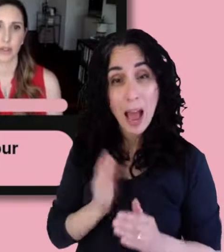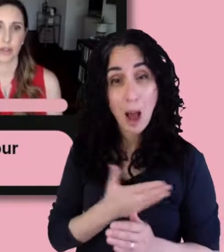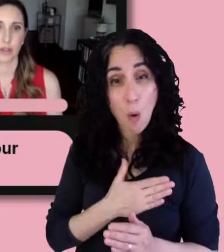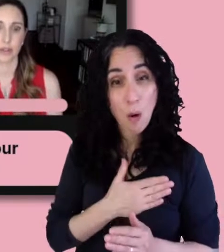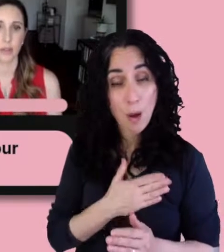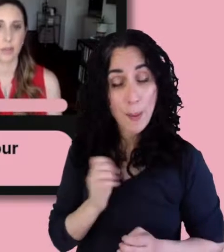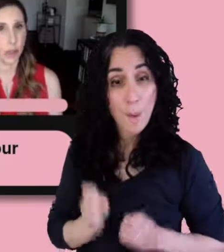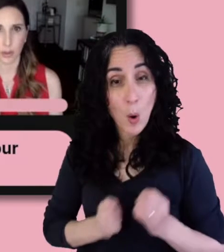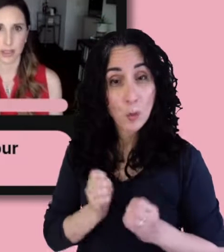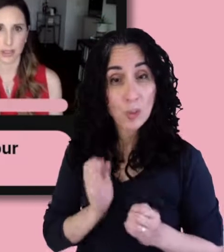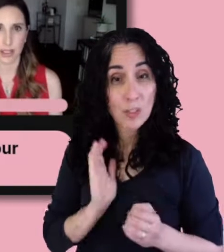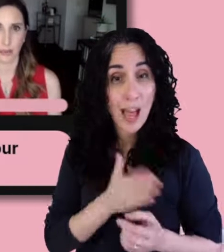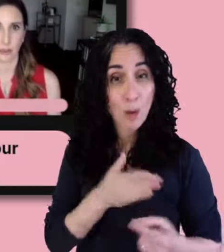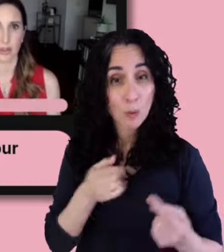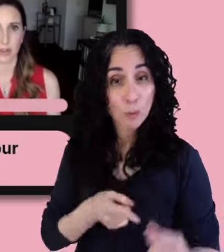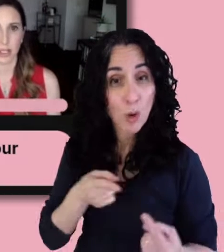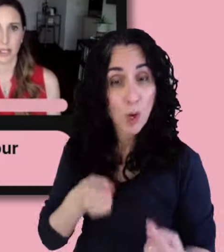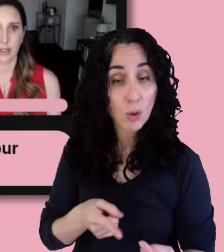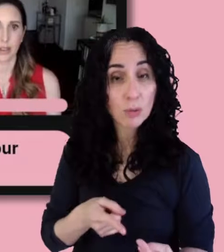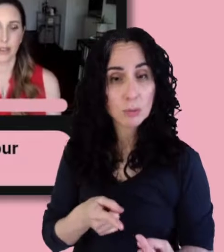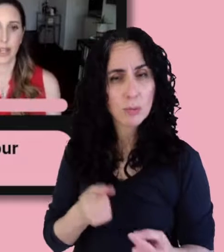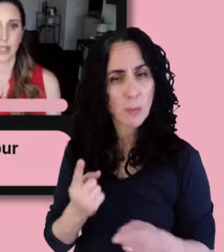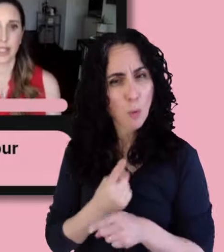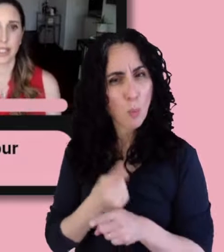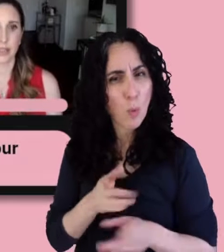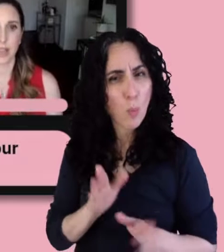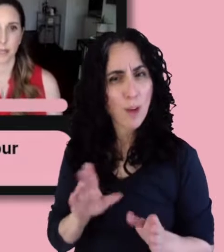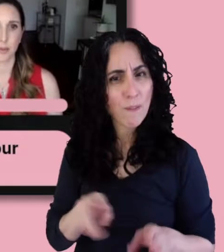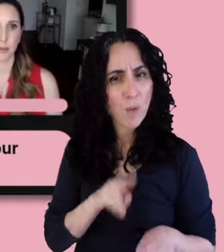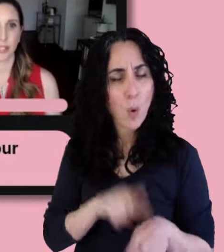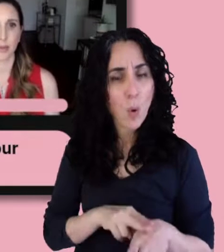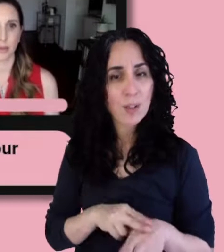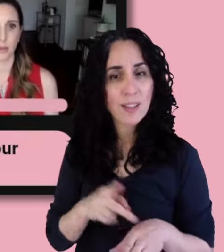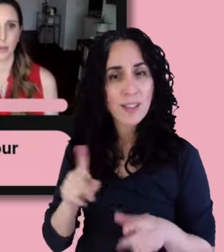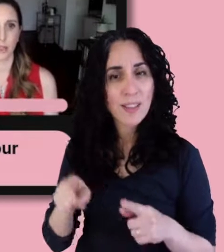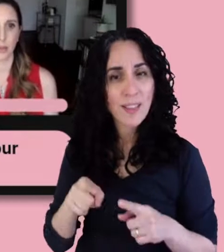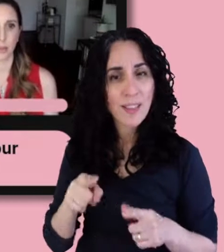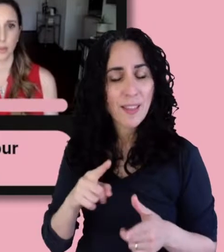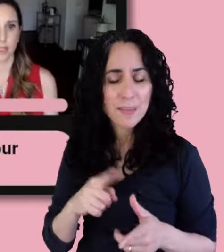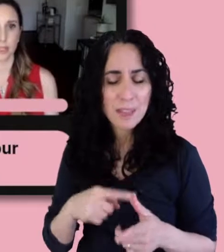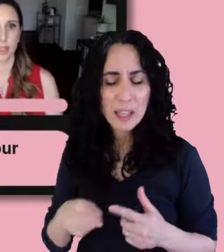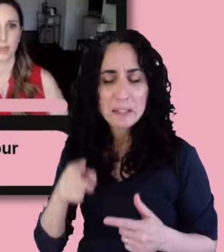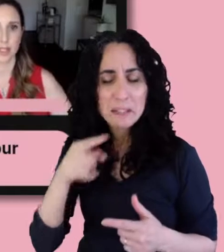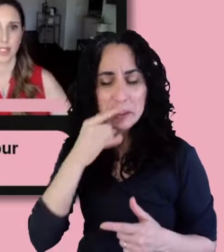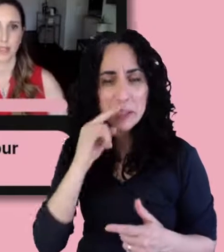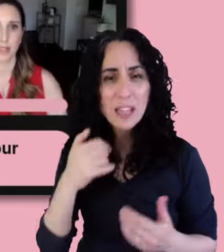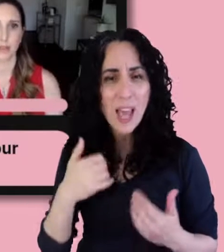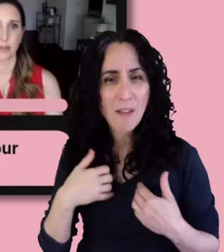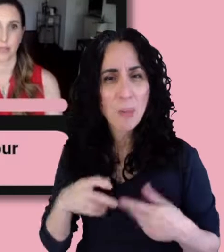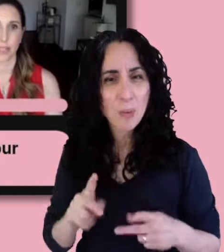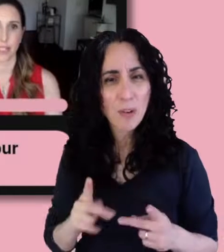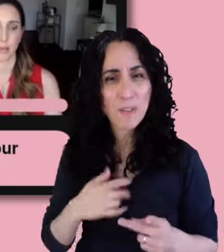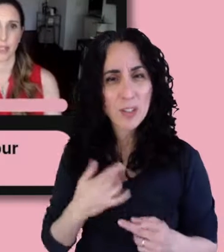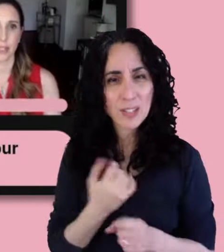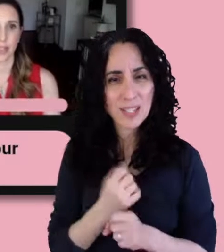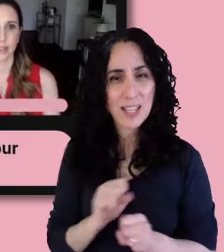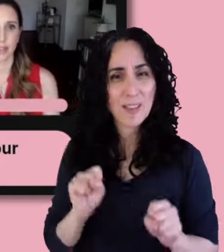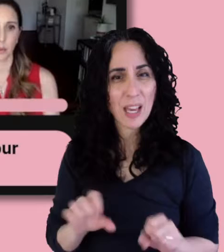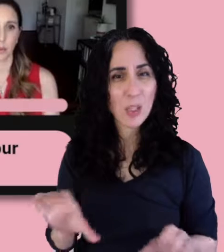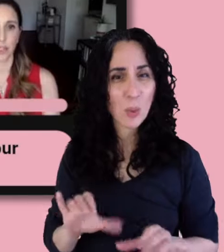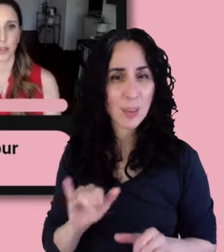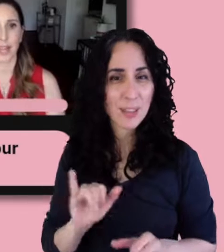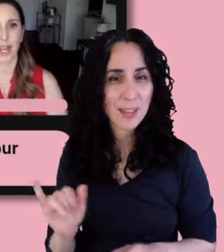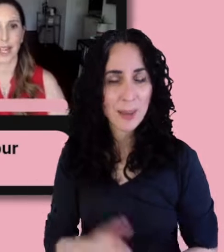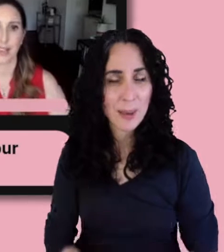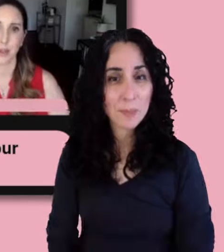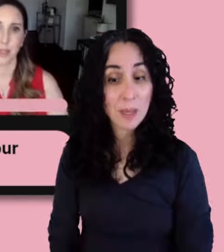our struggles appropriately, of course, then it gives them the freedom to do so. It gives them the safety to do the same. I think